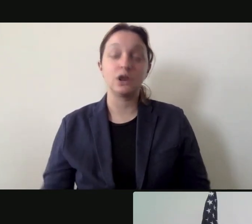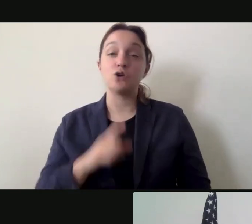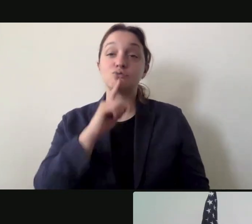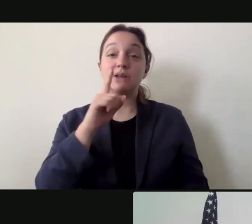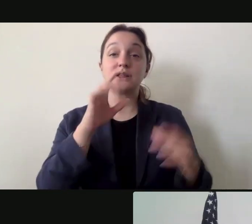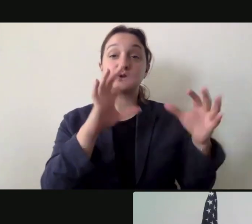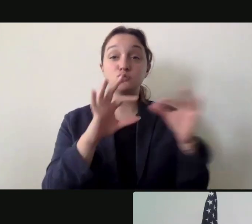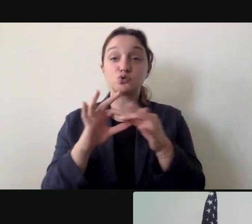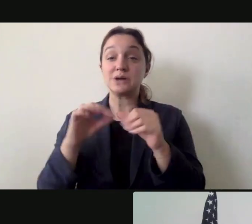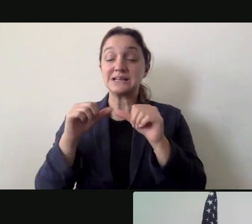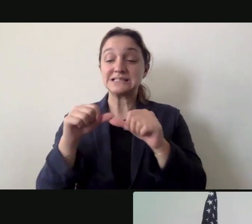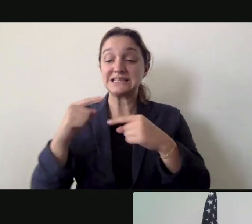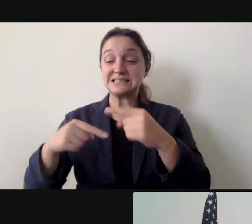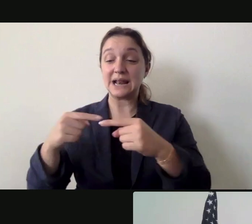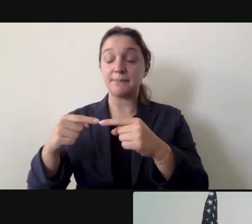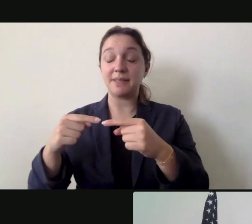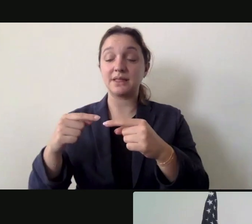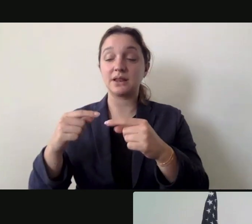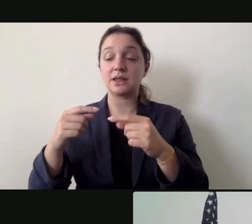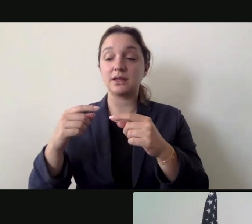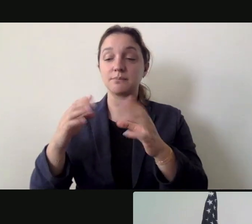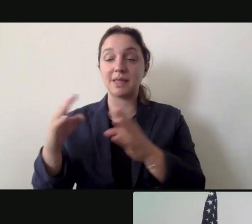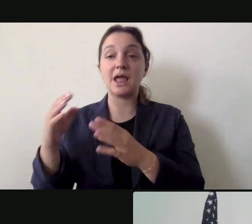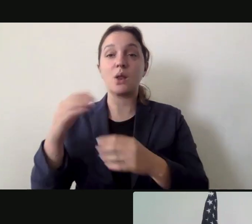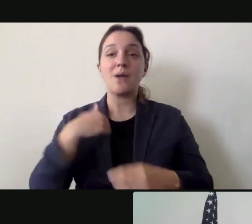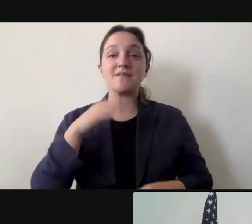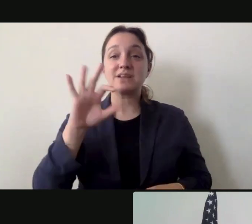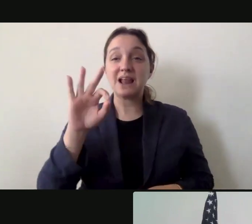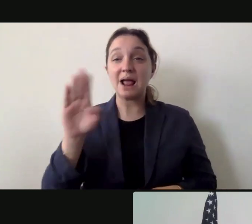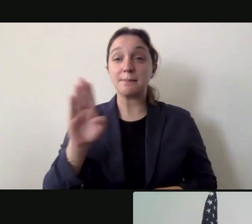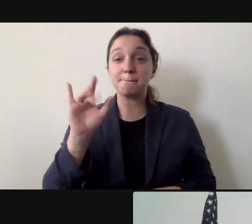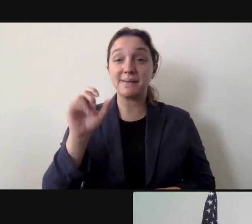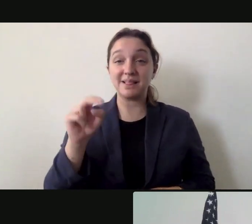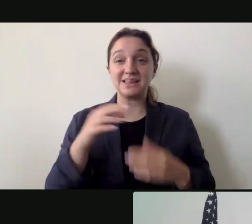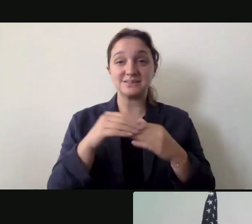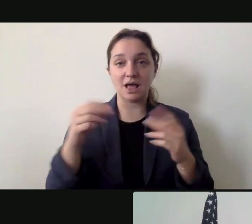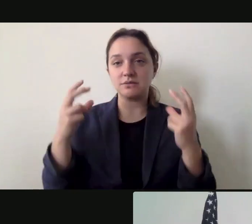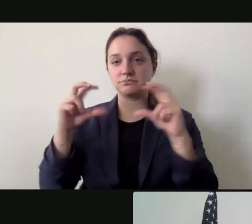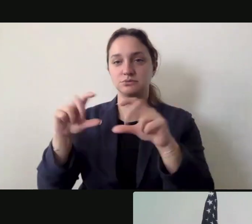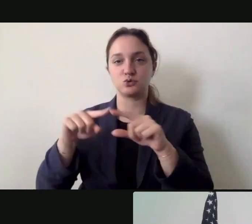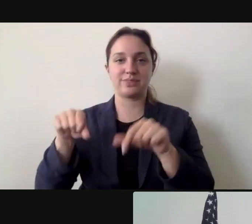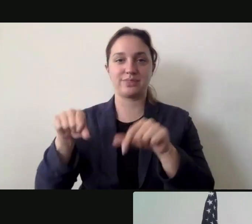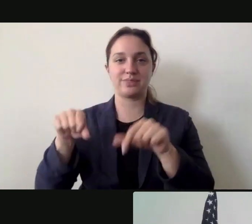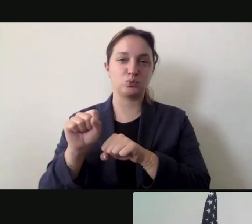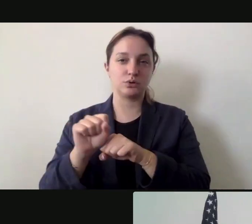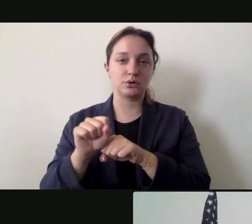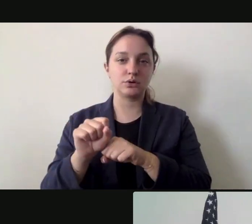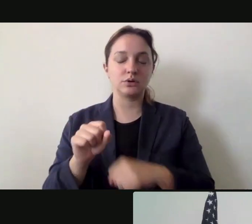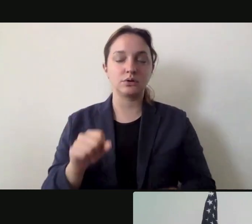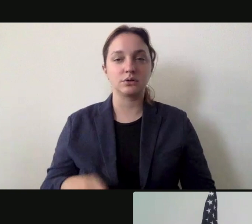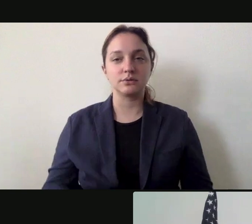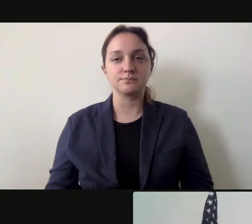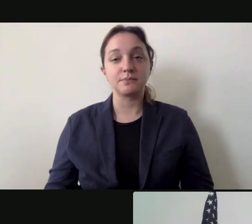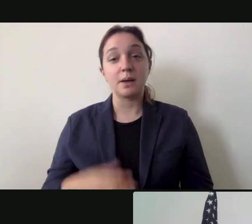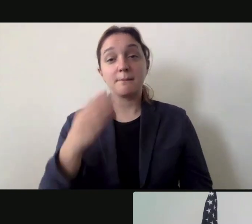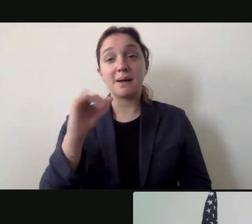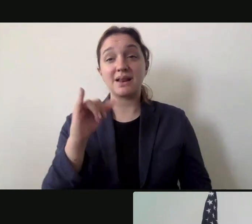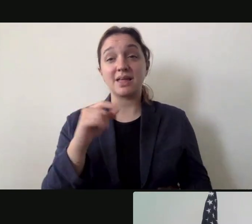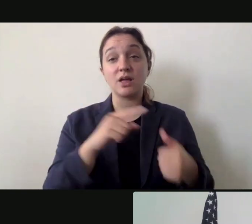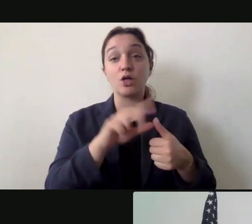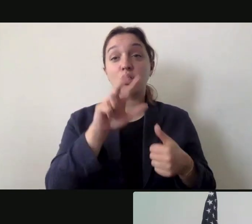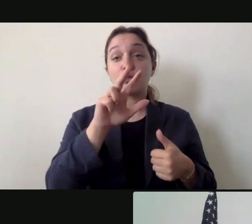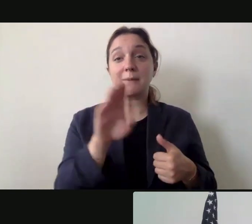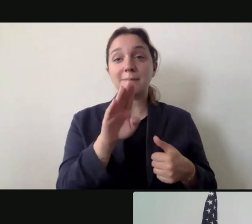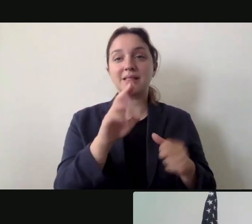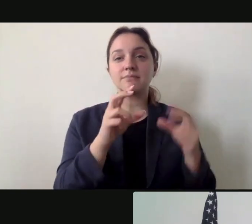plan, there's over $9 billion dedicated directly to the work that we're doing. Money like $3 billion that's going to